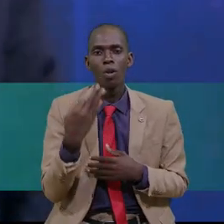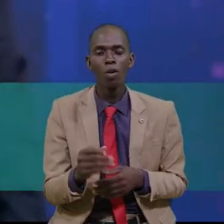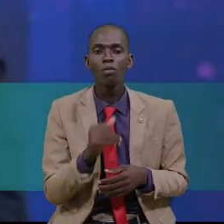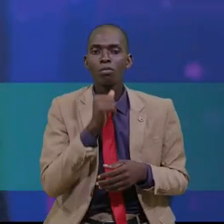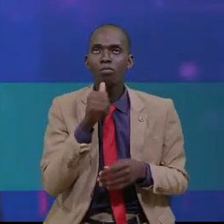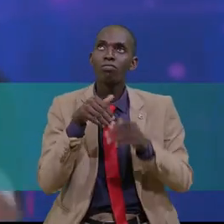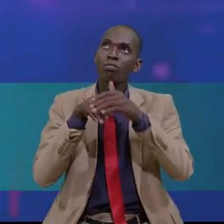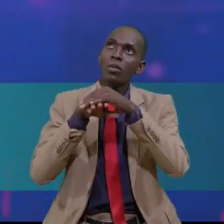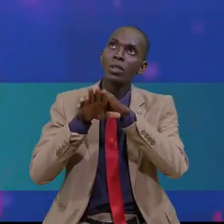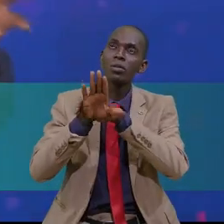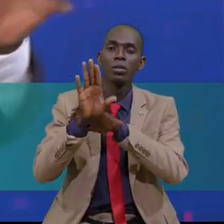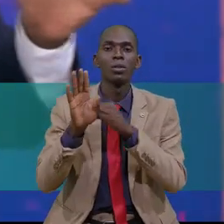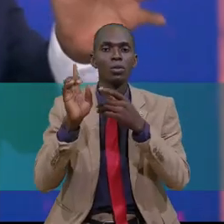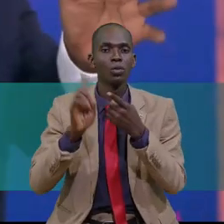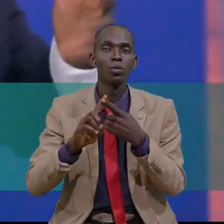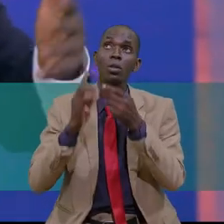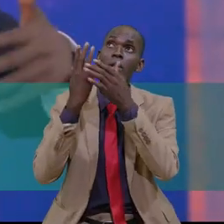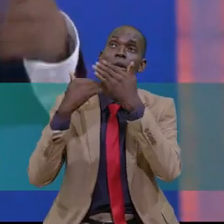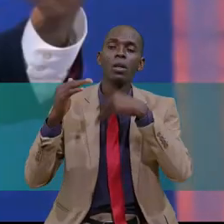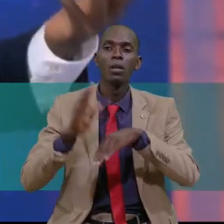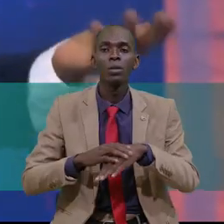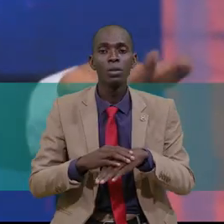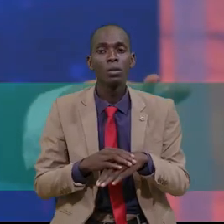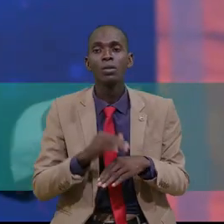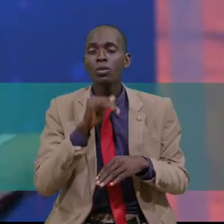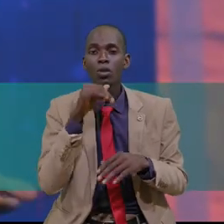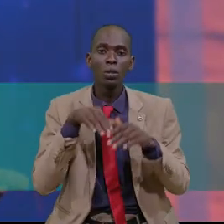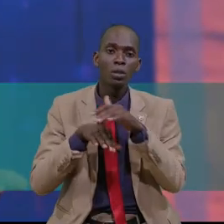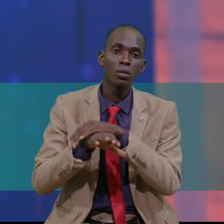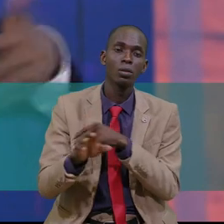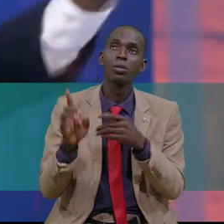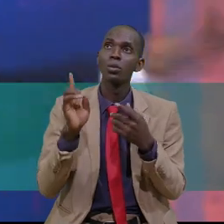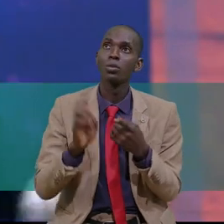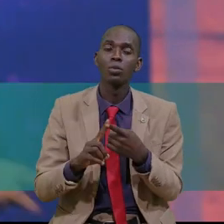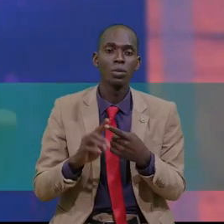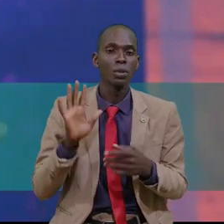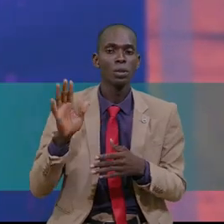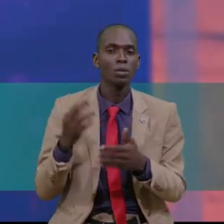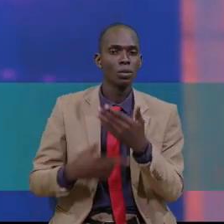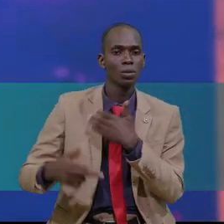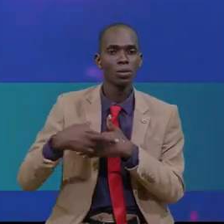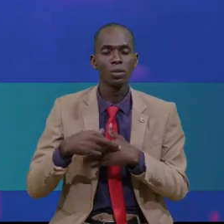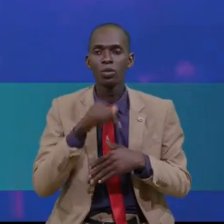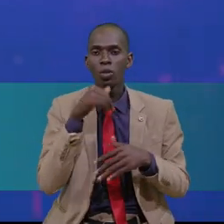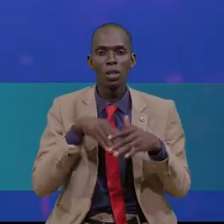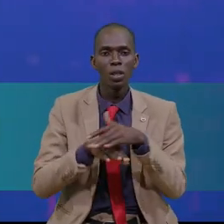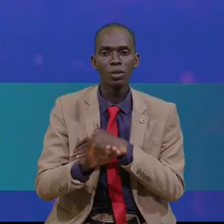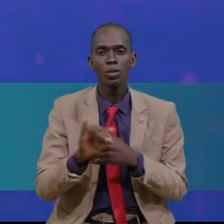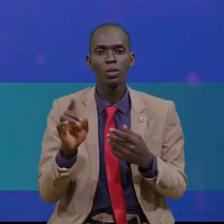entering into his rest, not entering into his restoration, not entering